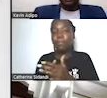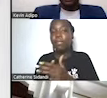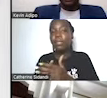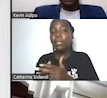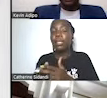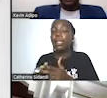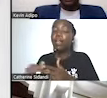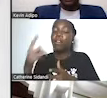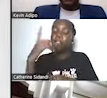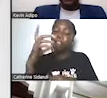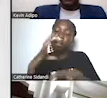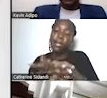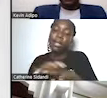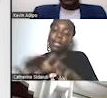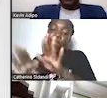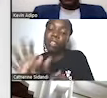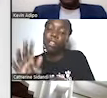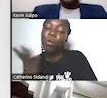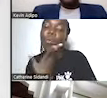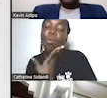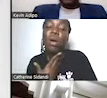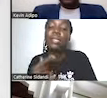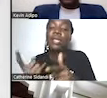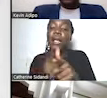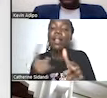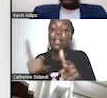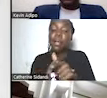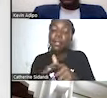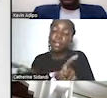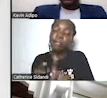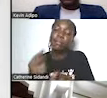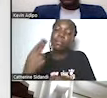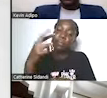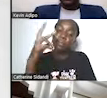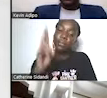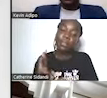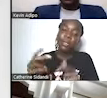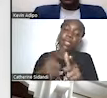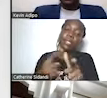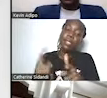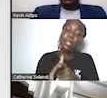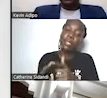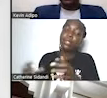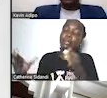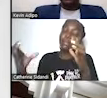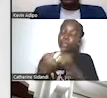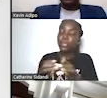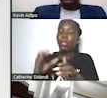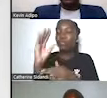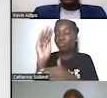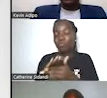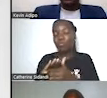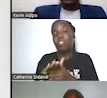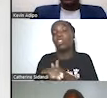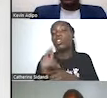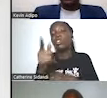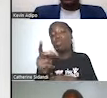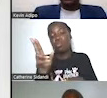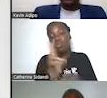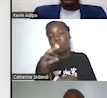whatever we want as the company or as the HR, but limiting us on how we use that. We are saying that don't use it to